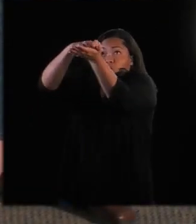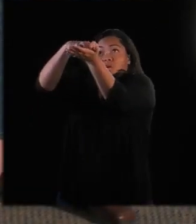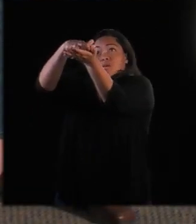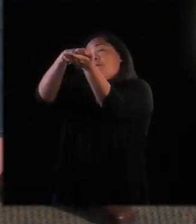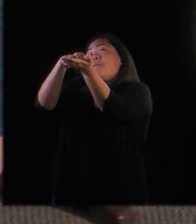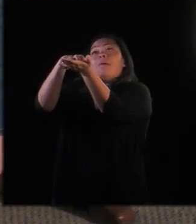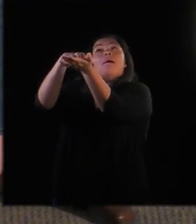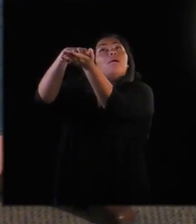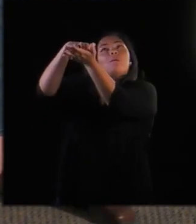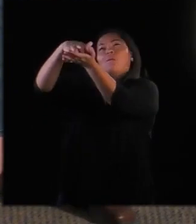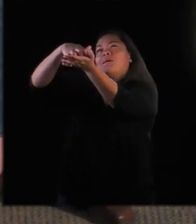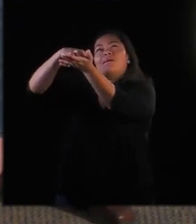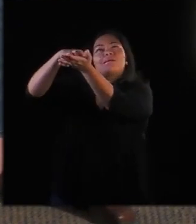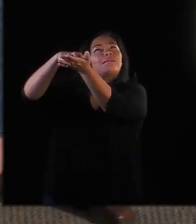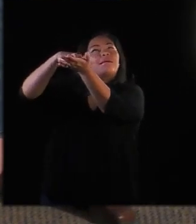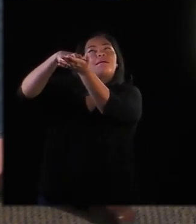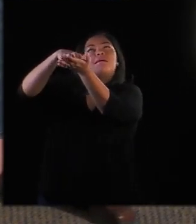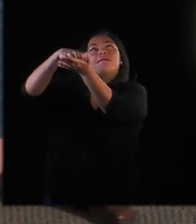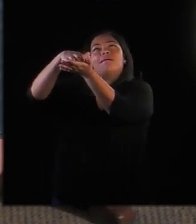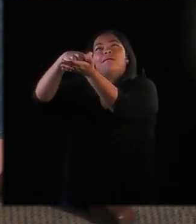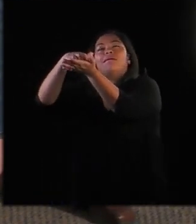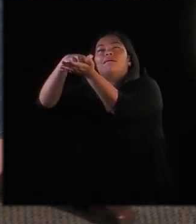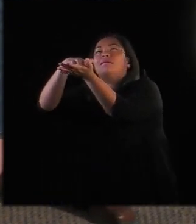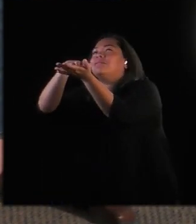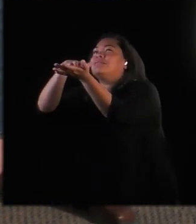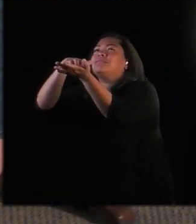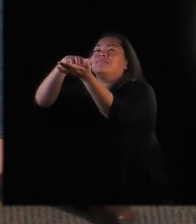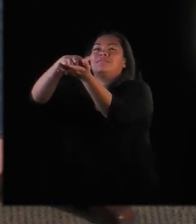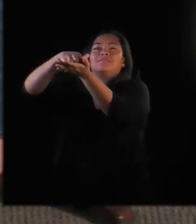to show you my